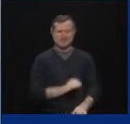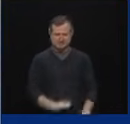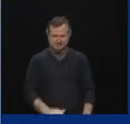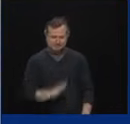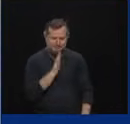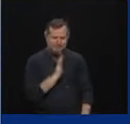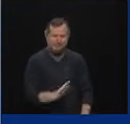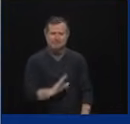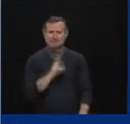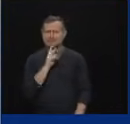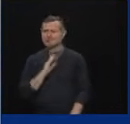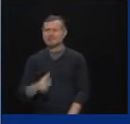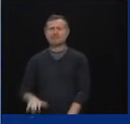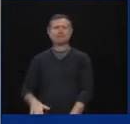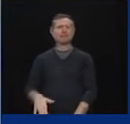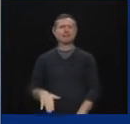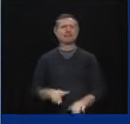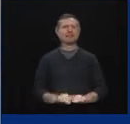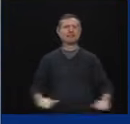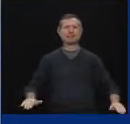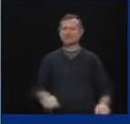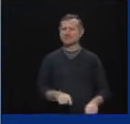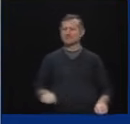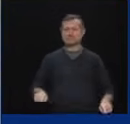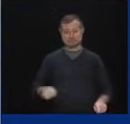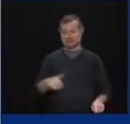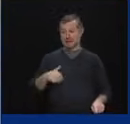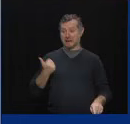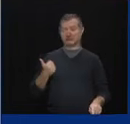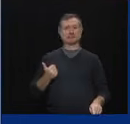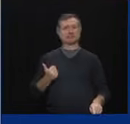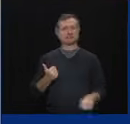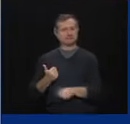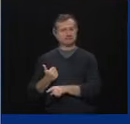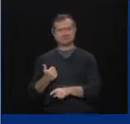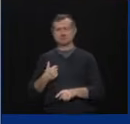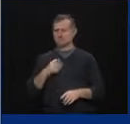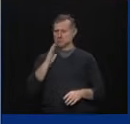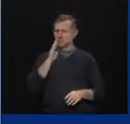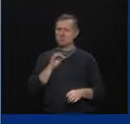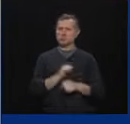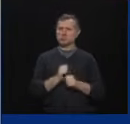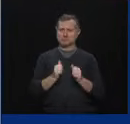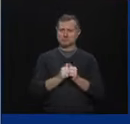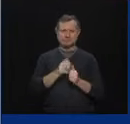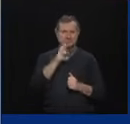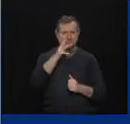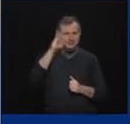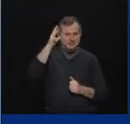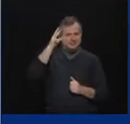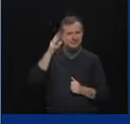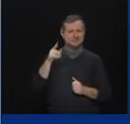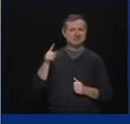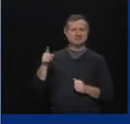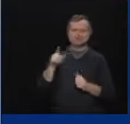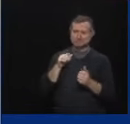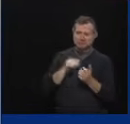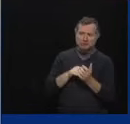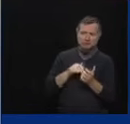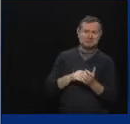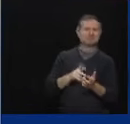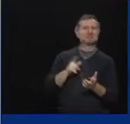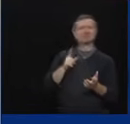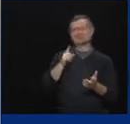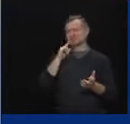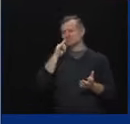11-year-olds. I am very anxious to get this approved. And as soon as it is, we'll be working with parents and pediatricians and schools to make sure that the